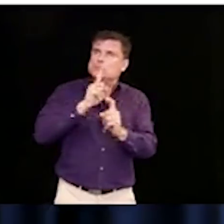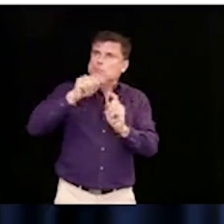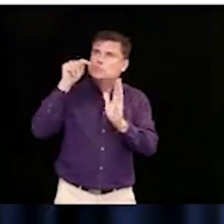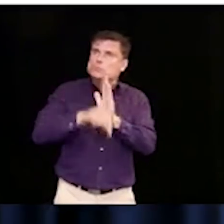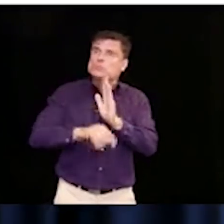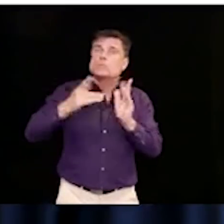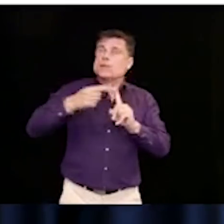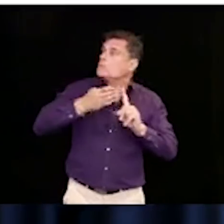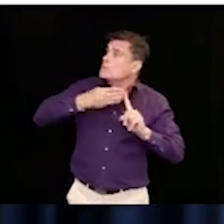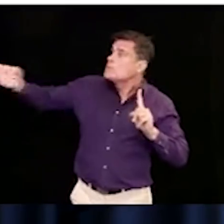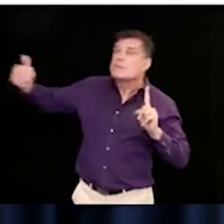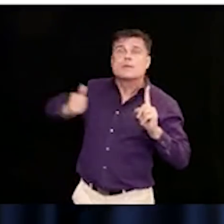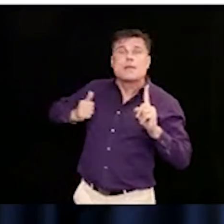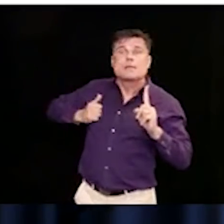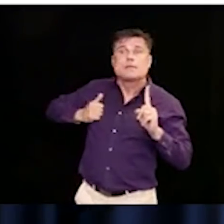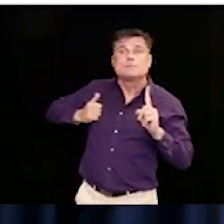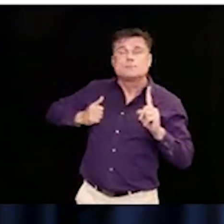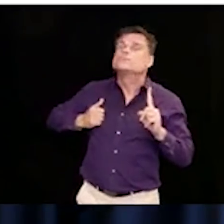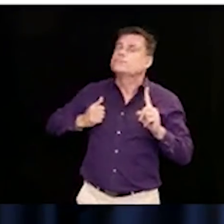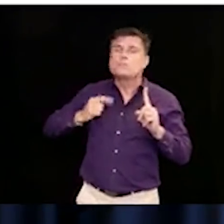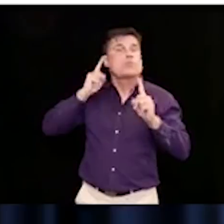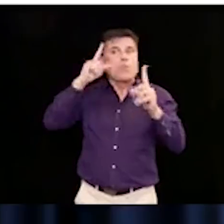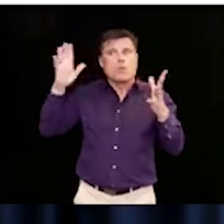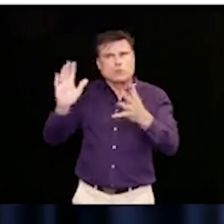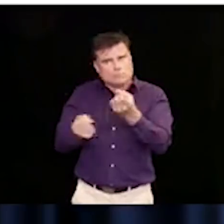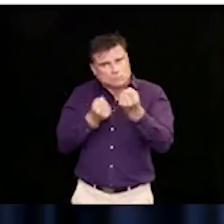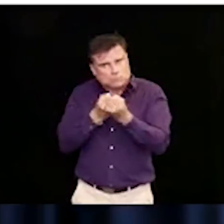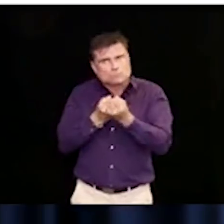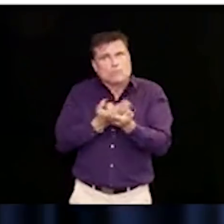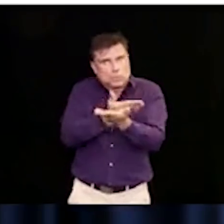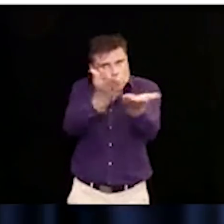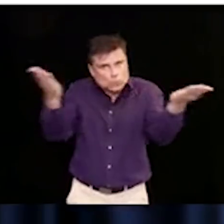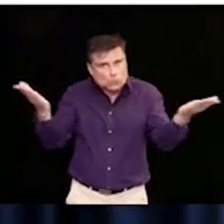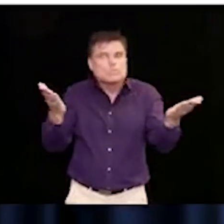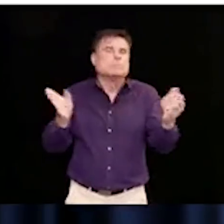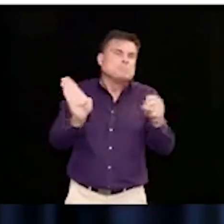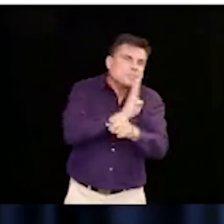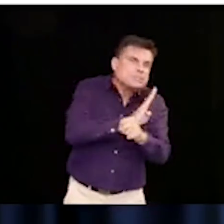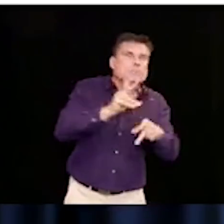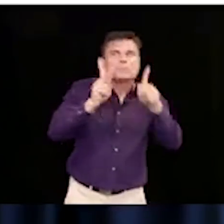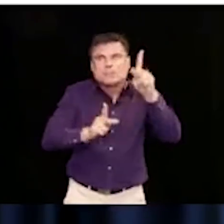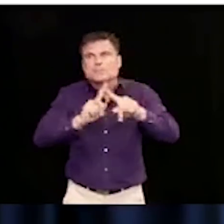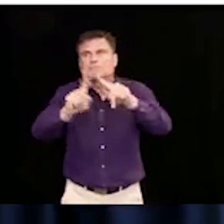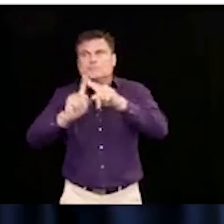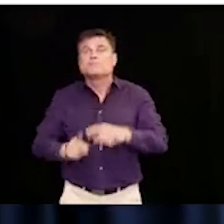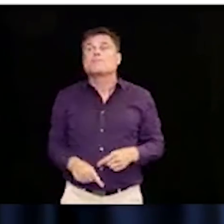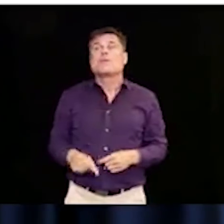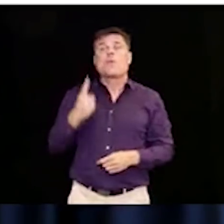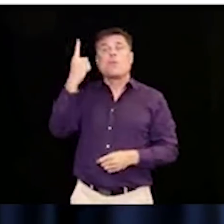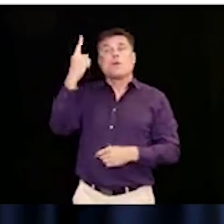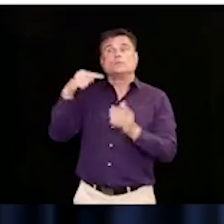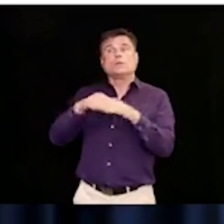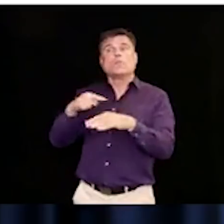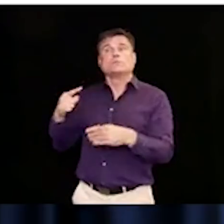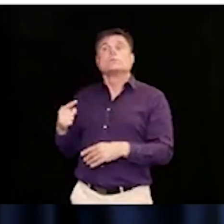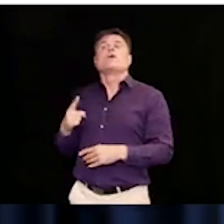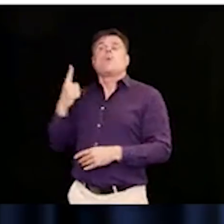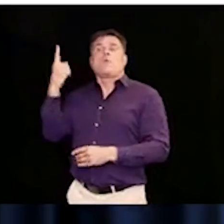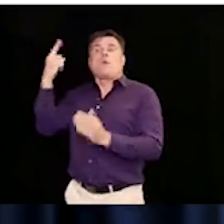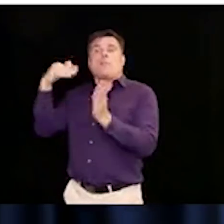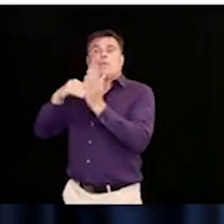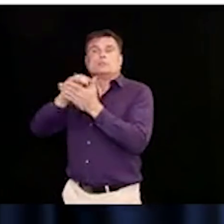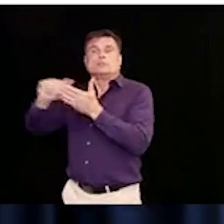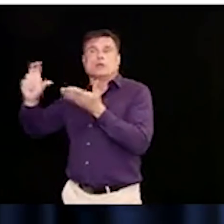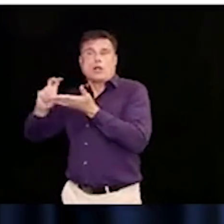country to help people and to help businesses. We introduced a one-time tax-free $1,000 emergency benefit